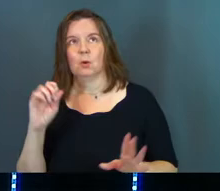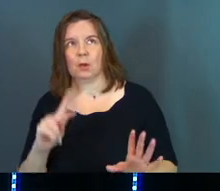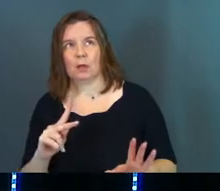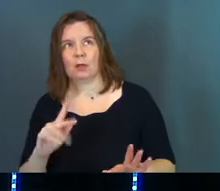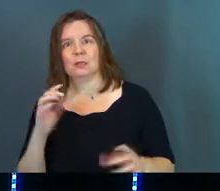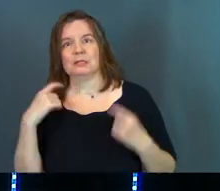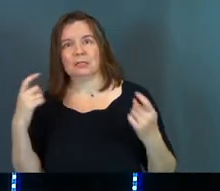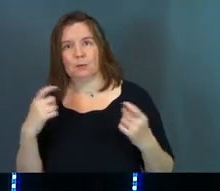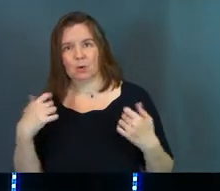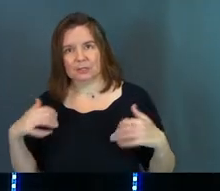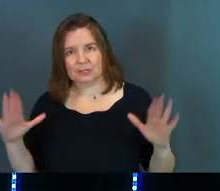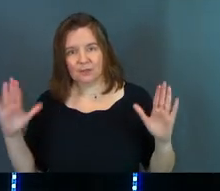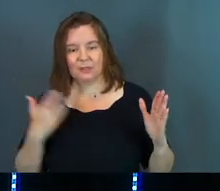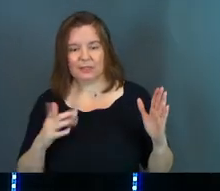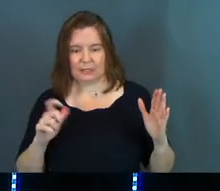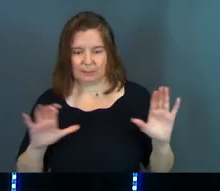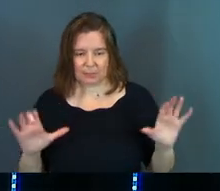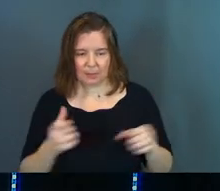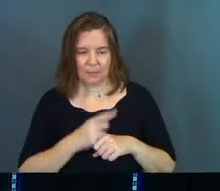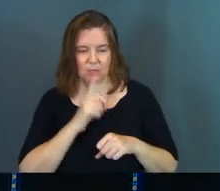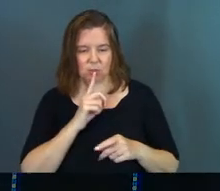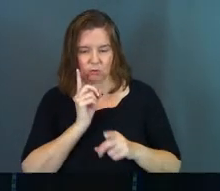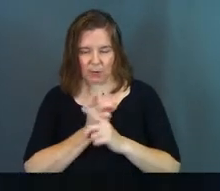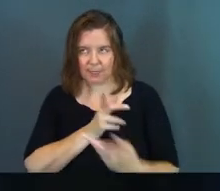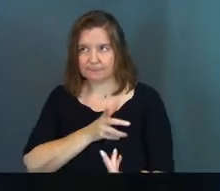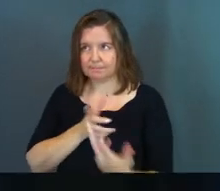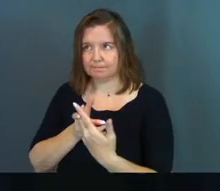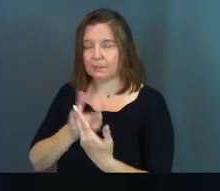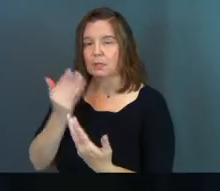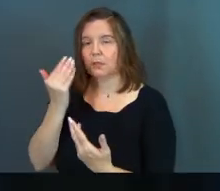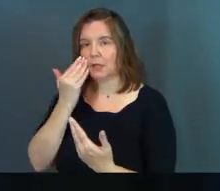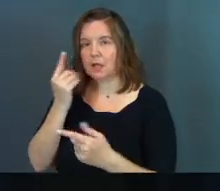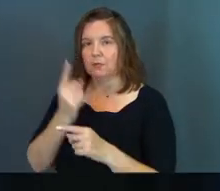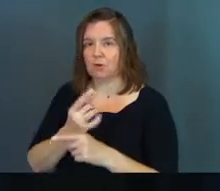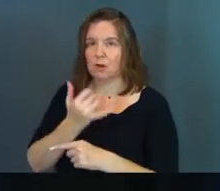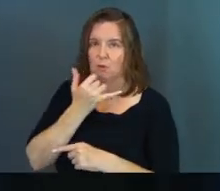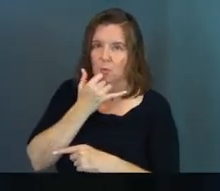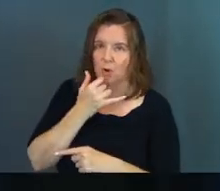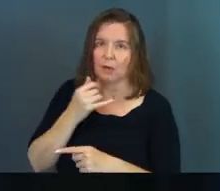okay, ceremonial, the sacrifices, things need to be done to make sure we're in right standing, the knowledge of right